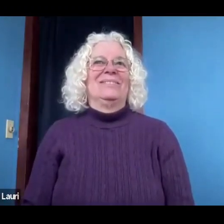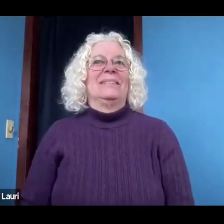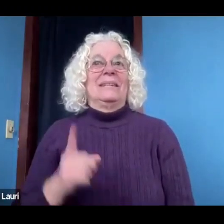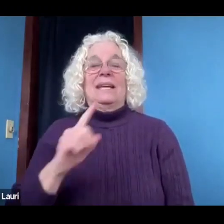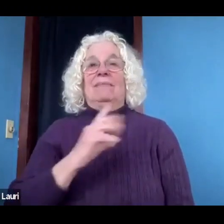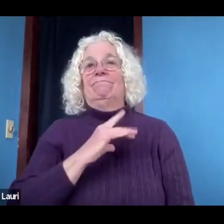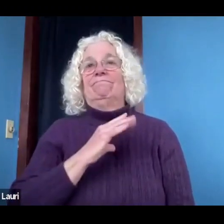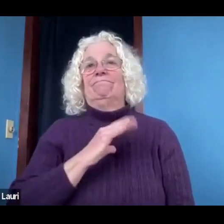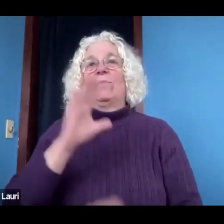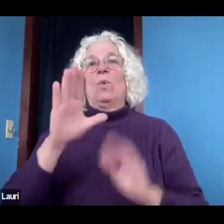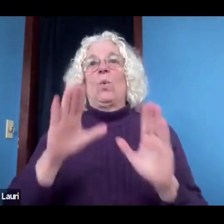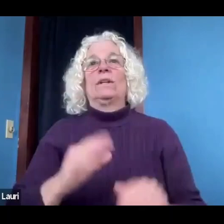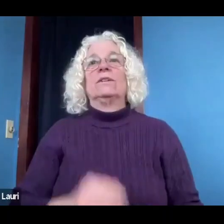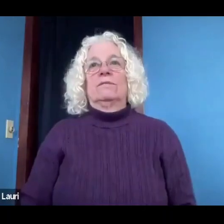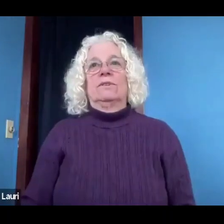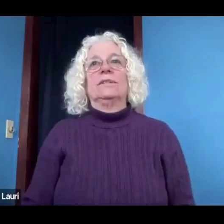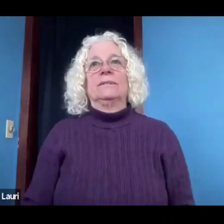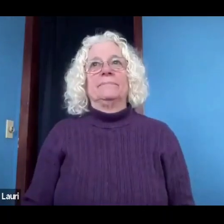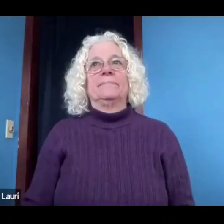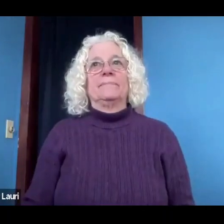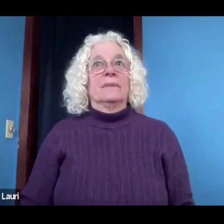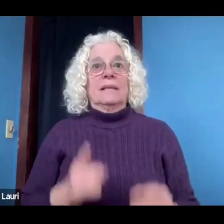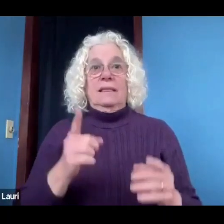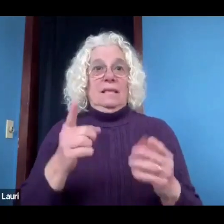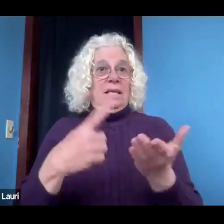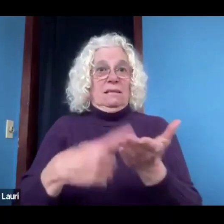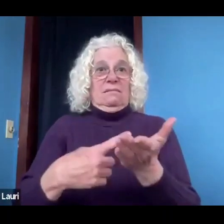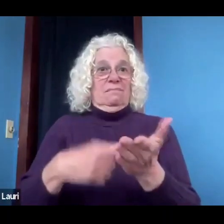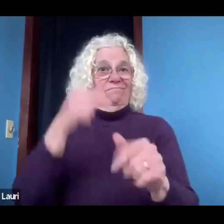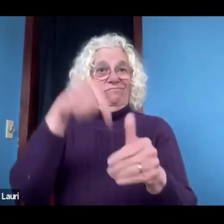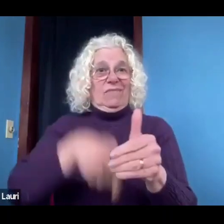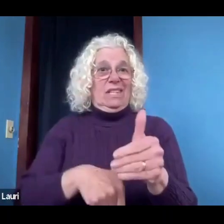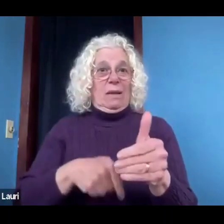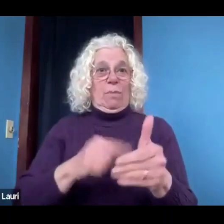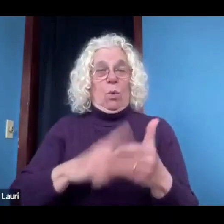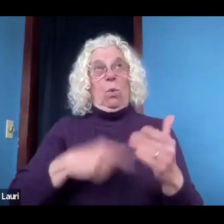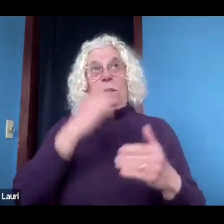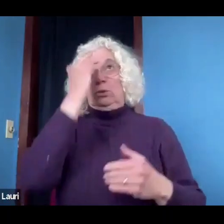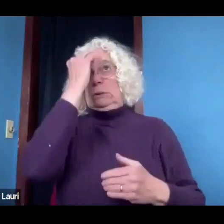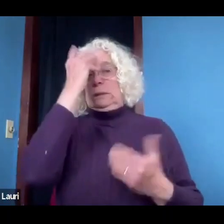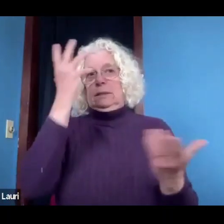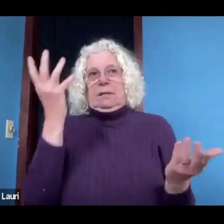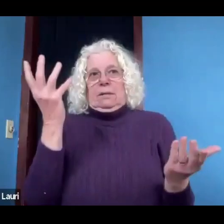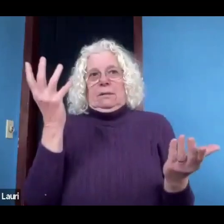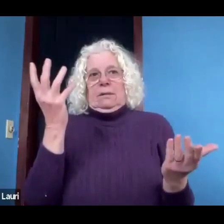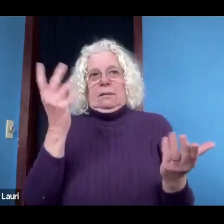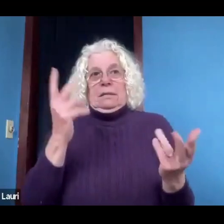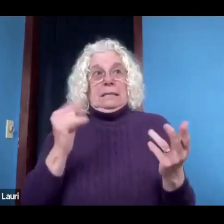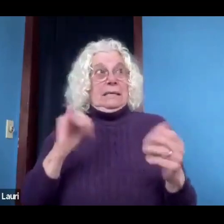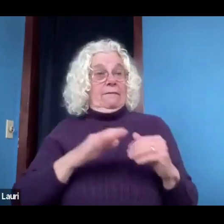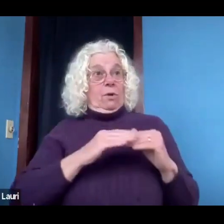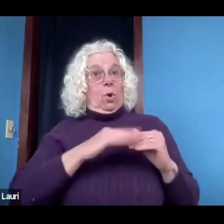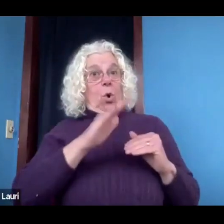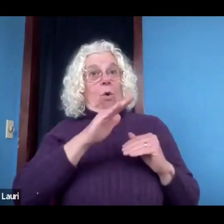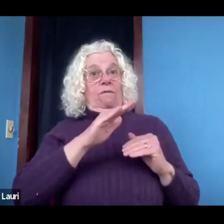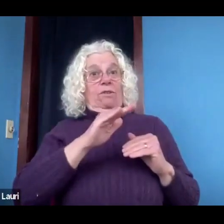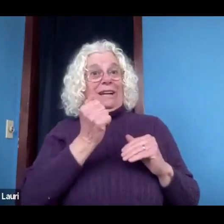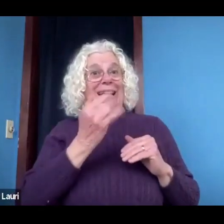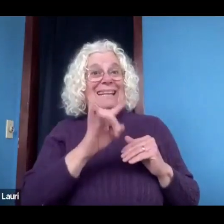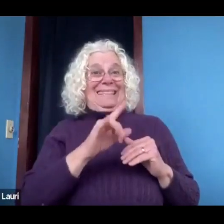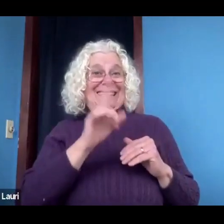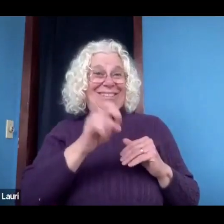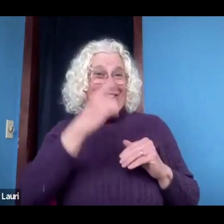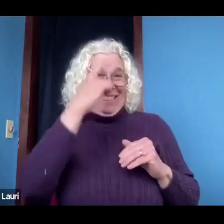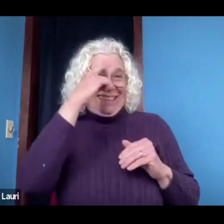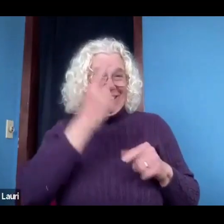just really simply talks about some of the things, again, that you should think about and things that anyone over 18 should think about by